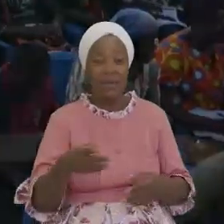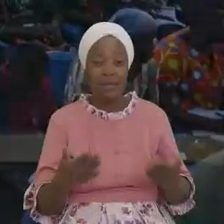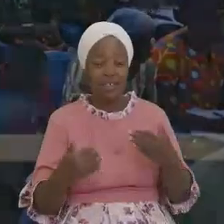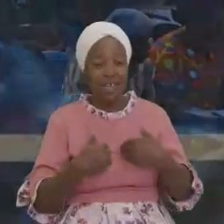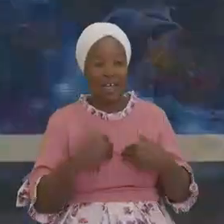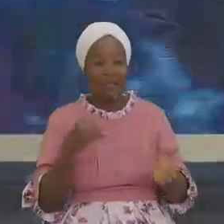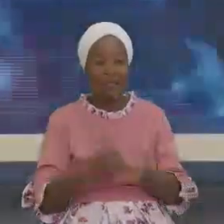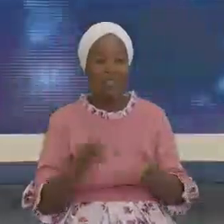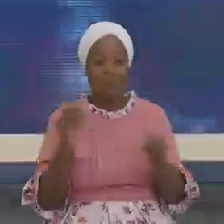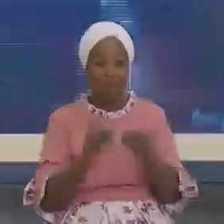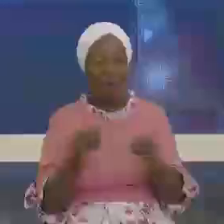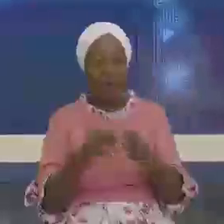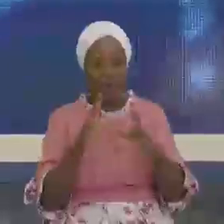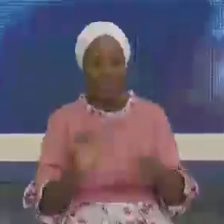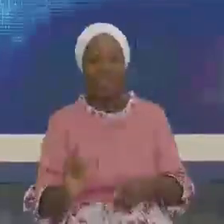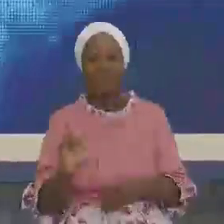more abundantly.